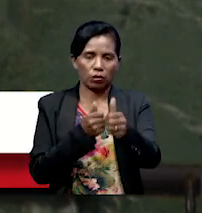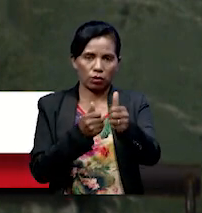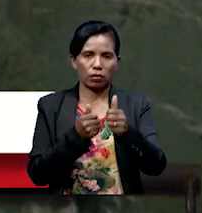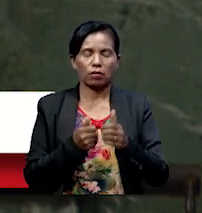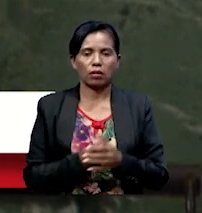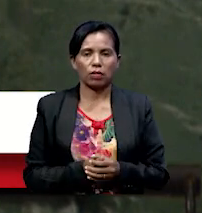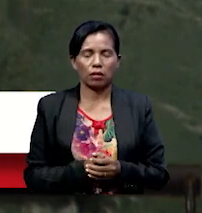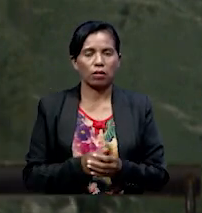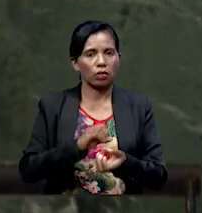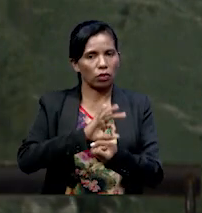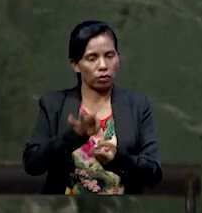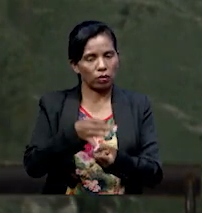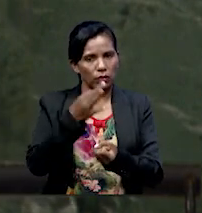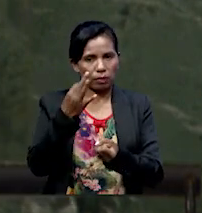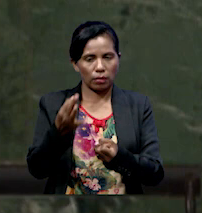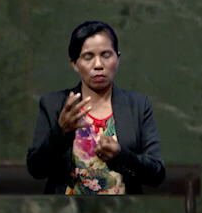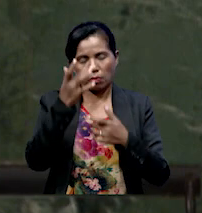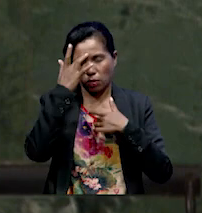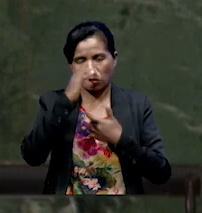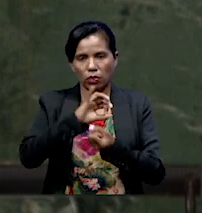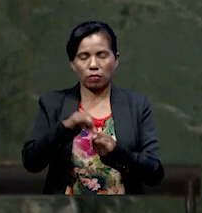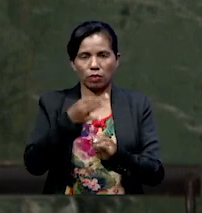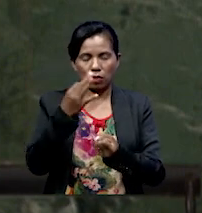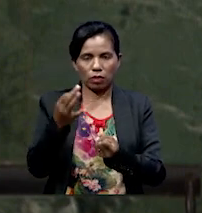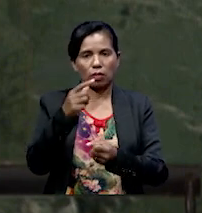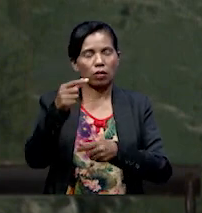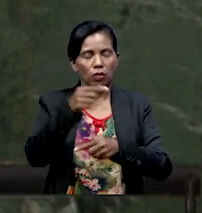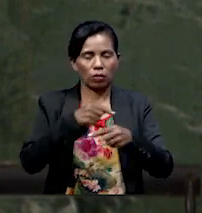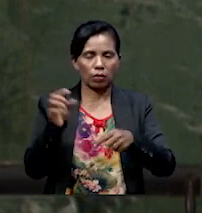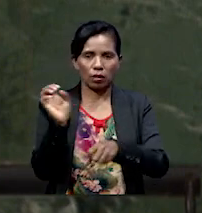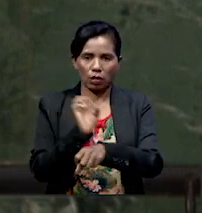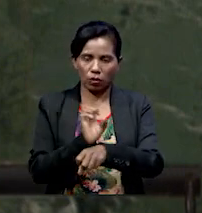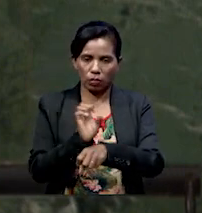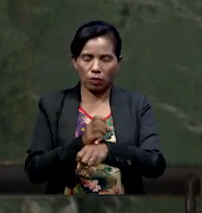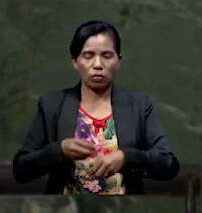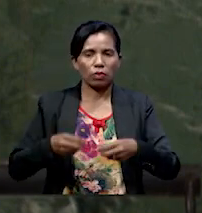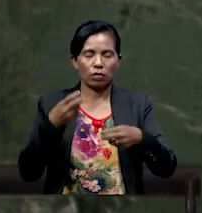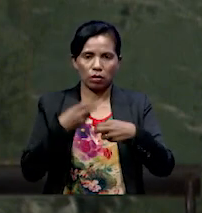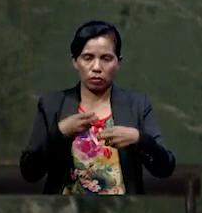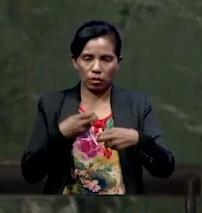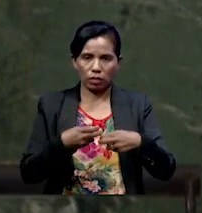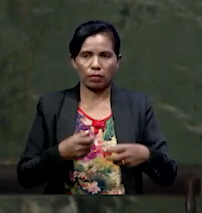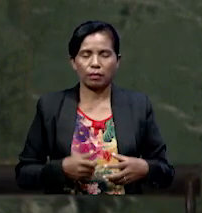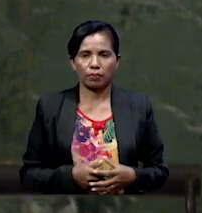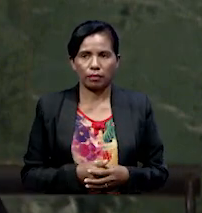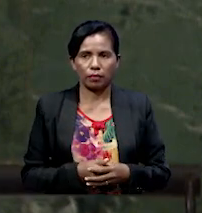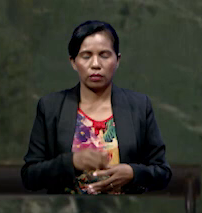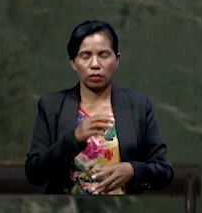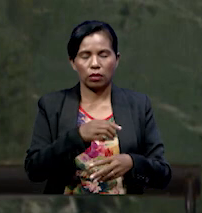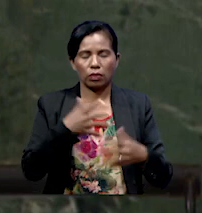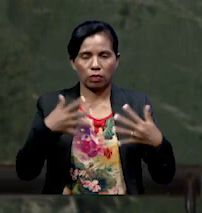the COVID-19 pandemic, and now the global economic impact of Russia-Ukraine